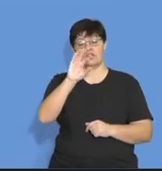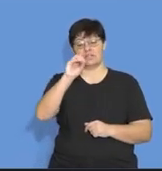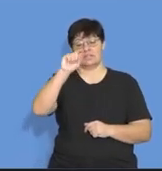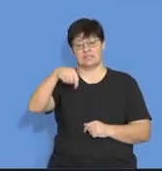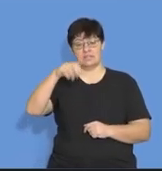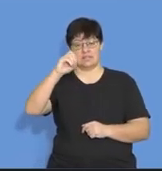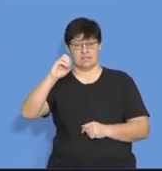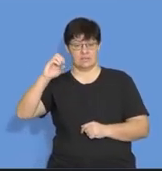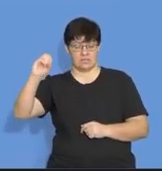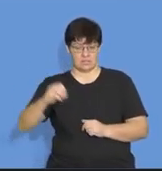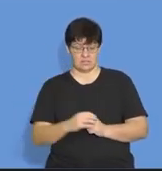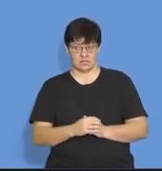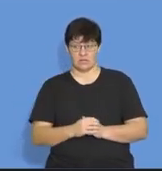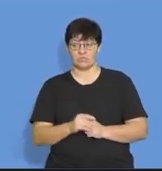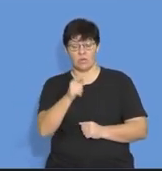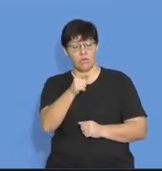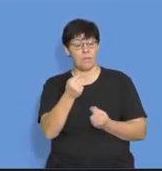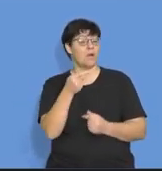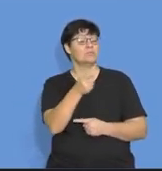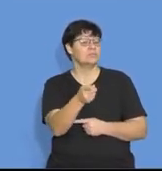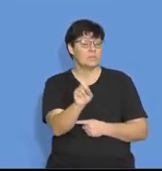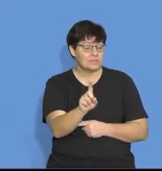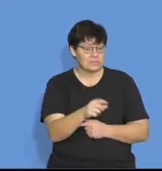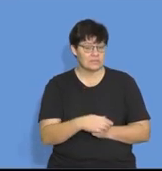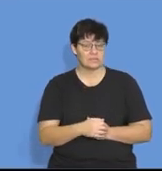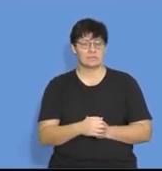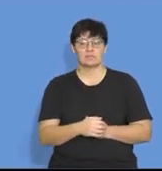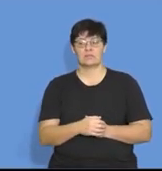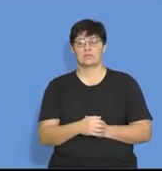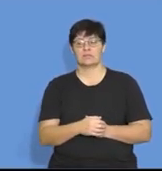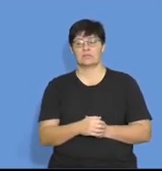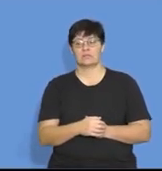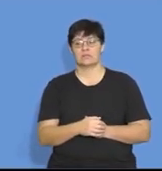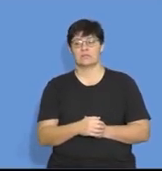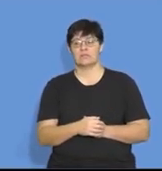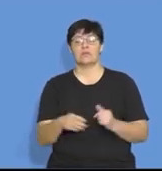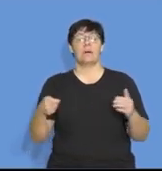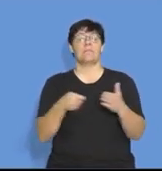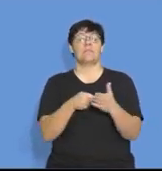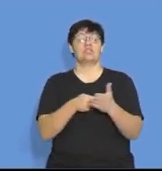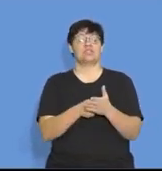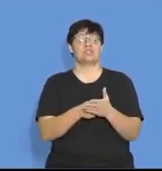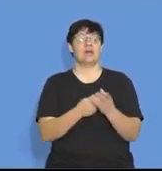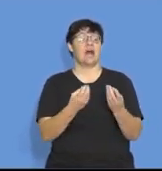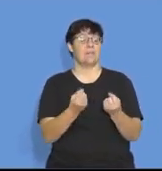130,000. So my missing figure here will be my purchases figure of